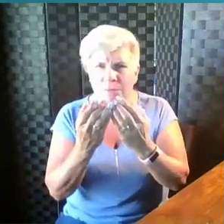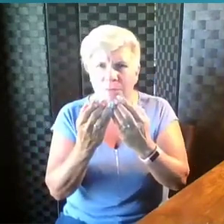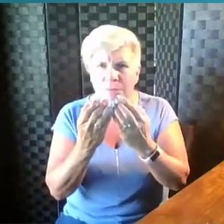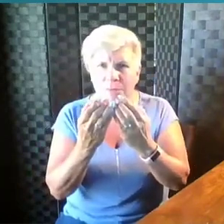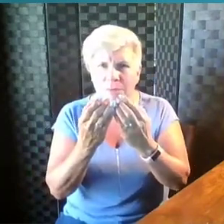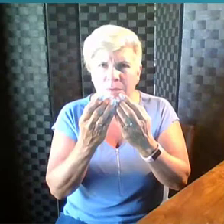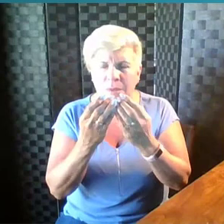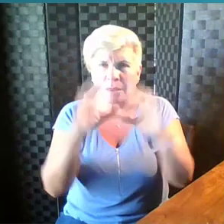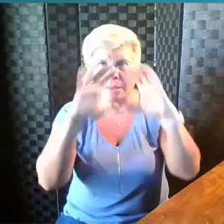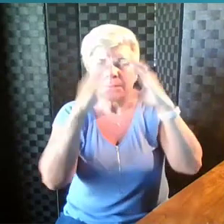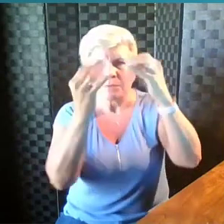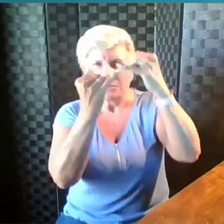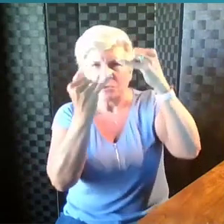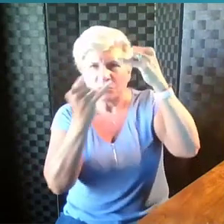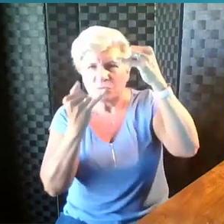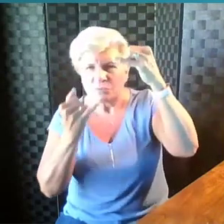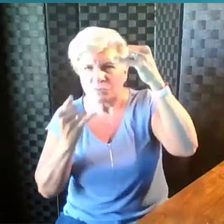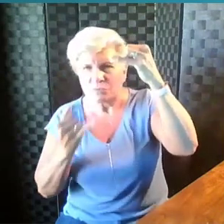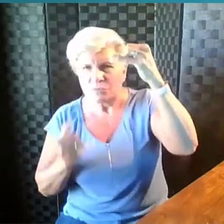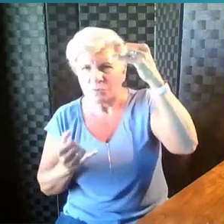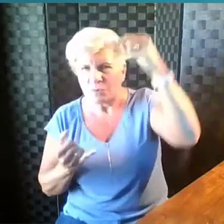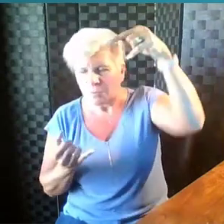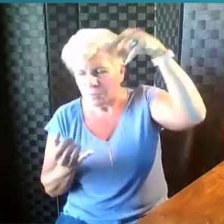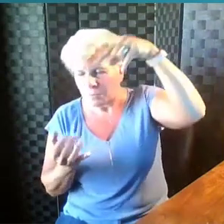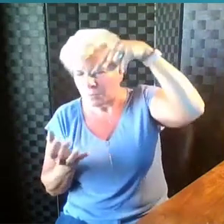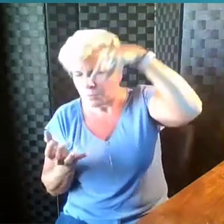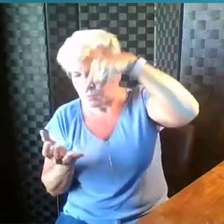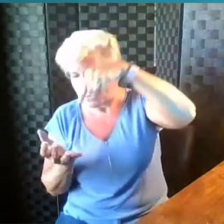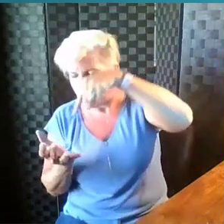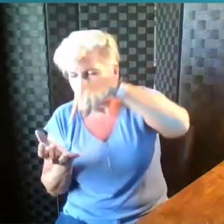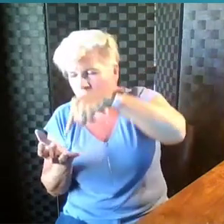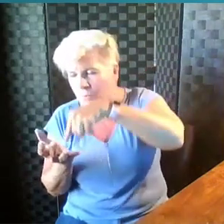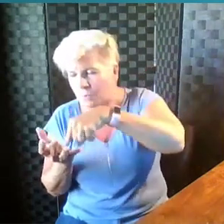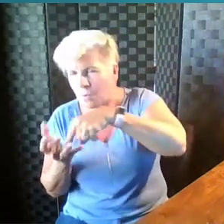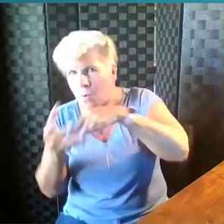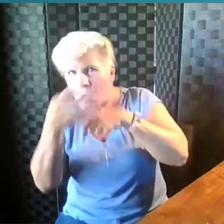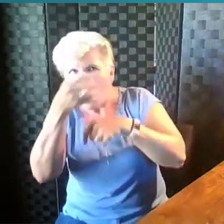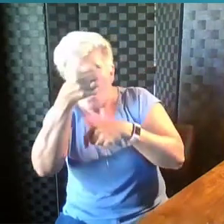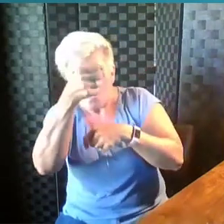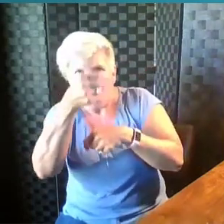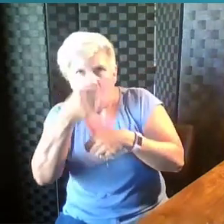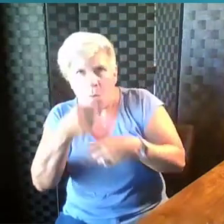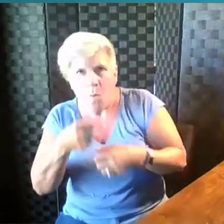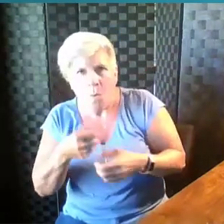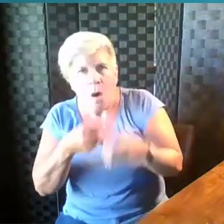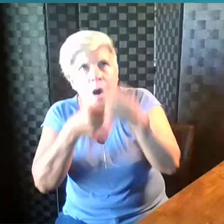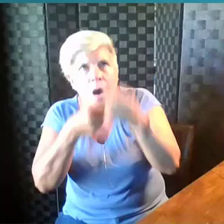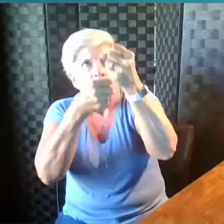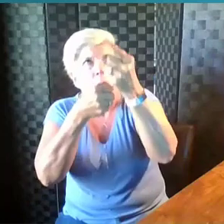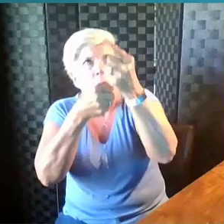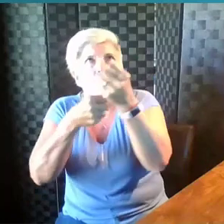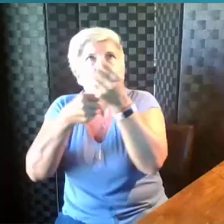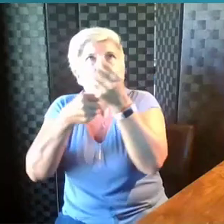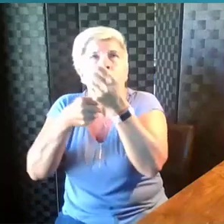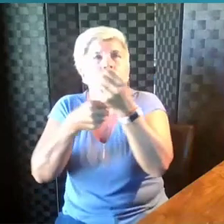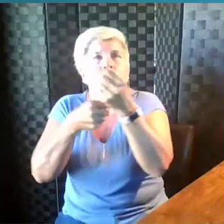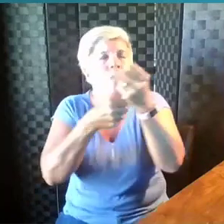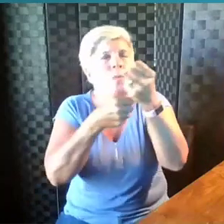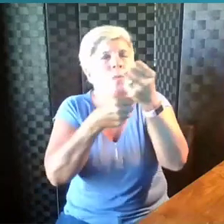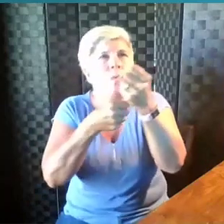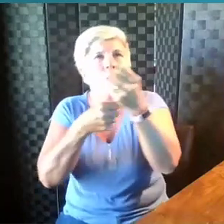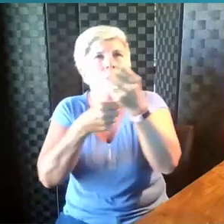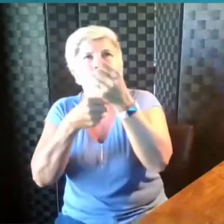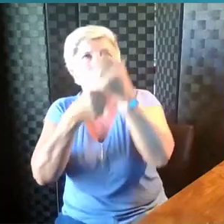string reaches all the way down to your hands. Hold on to the string. Imagine that you can feel